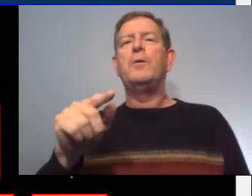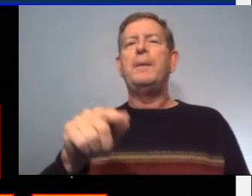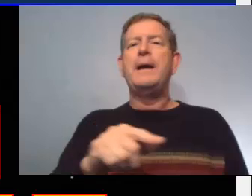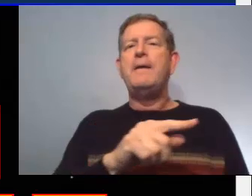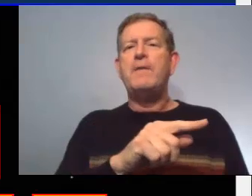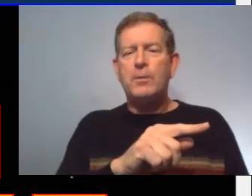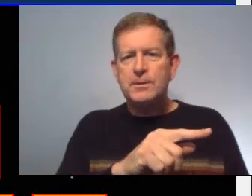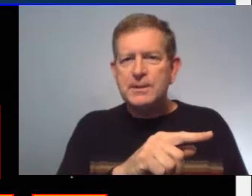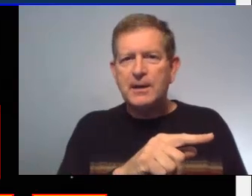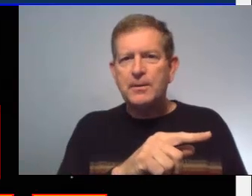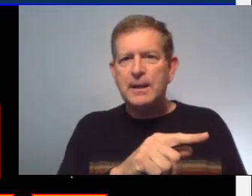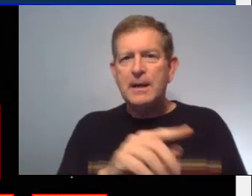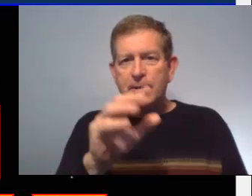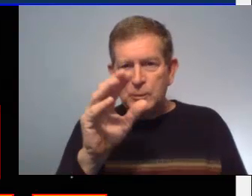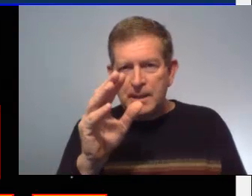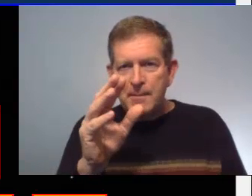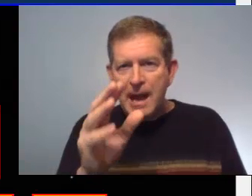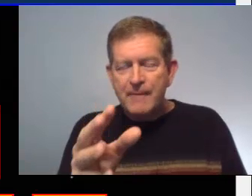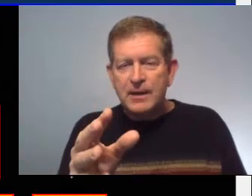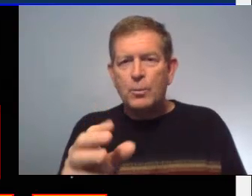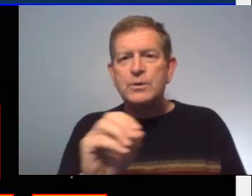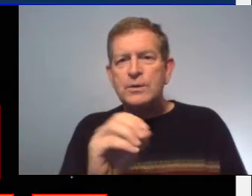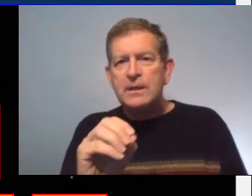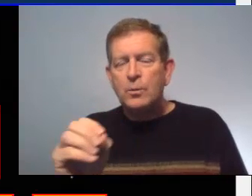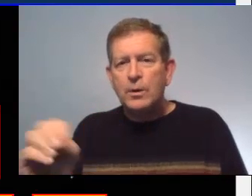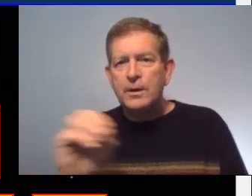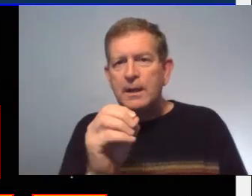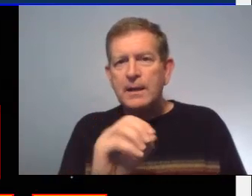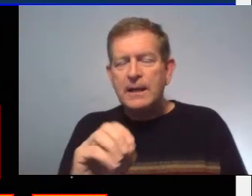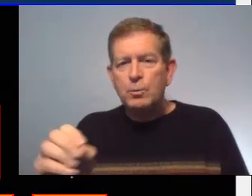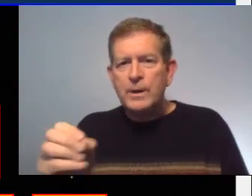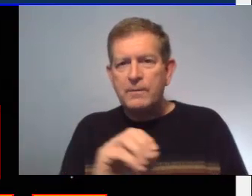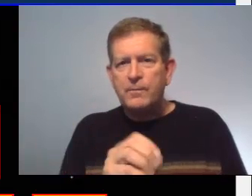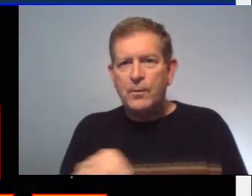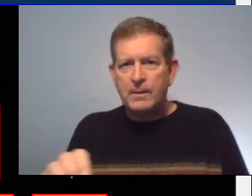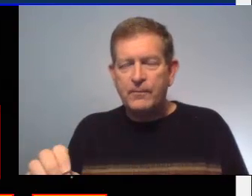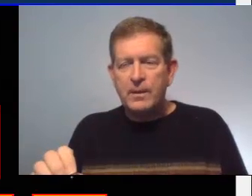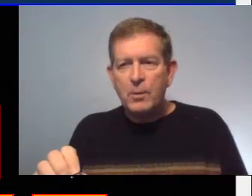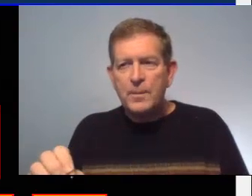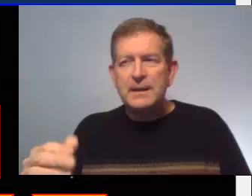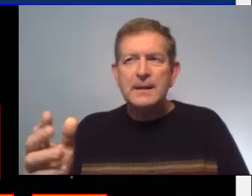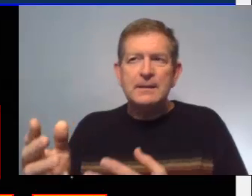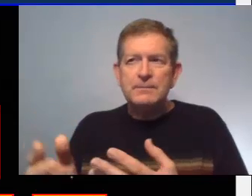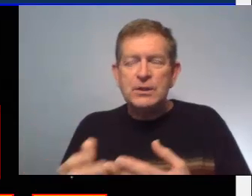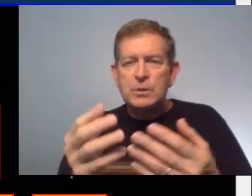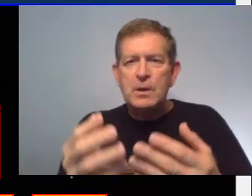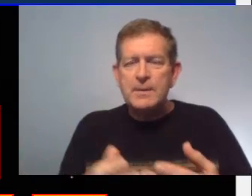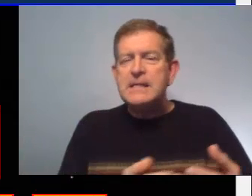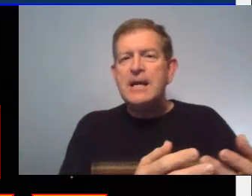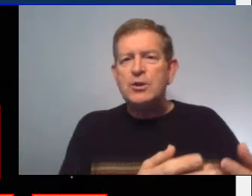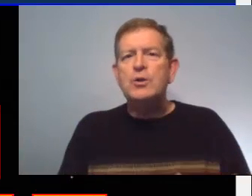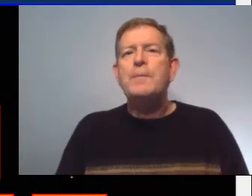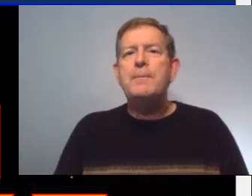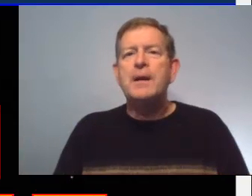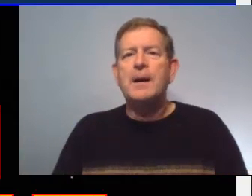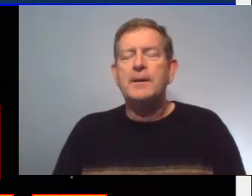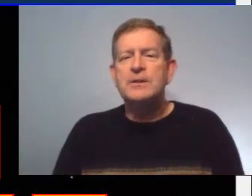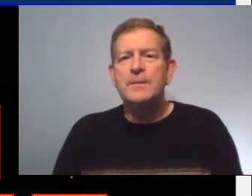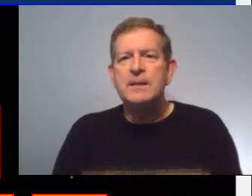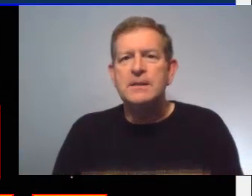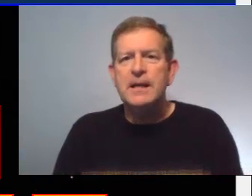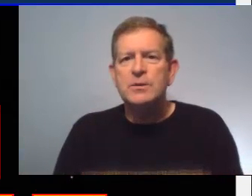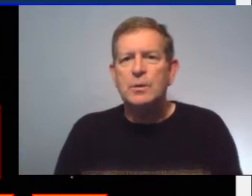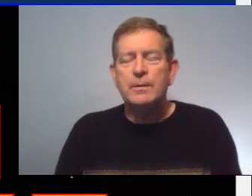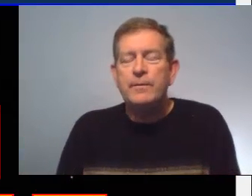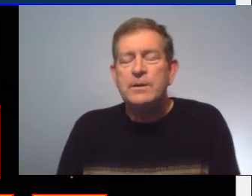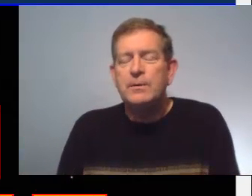when they're followed by a vowel sound. This will become evident once you see the word in written form. For the moment, just through imitation, you may pick up on